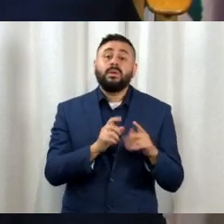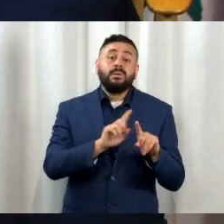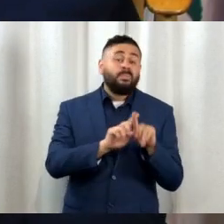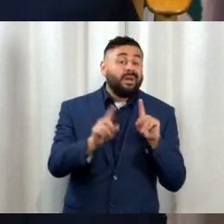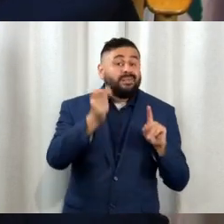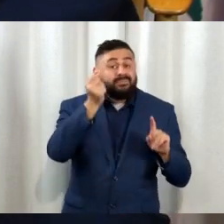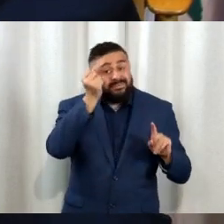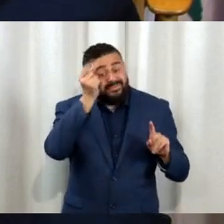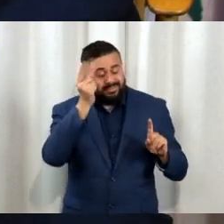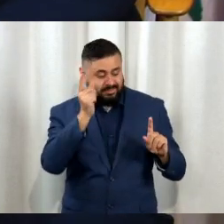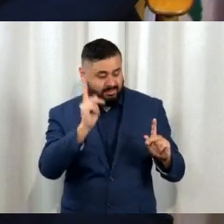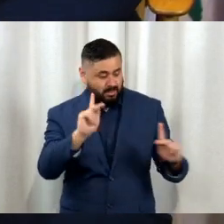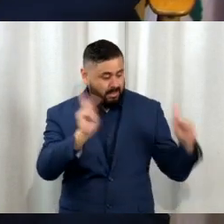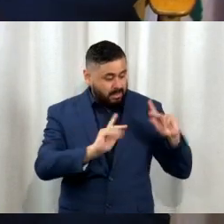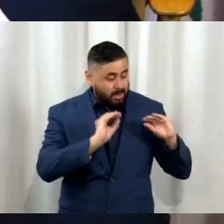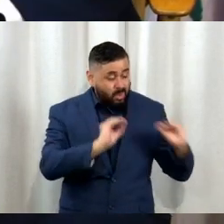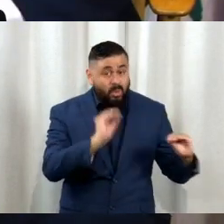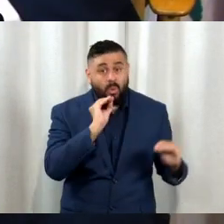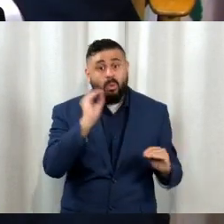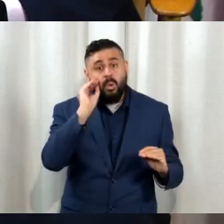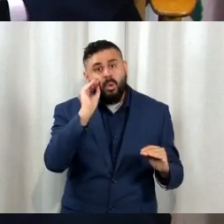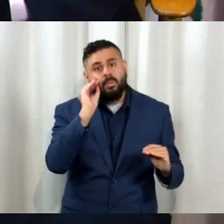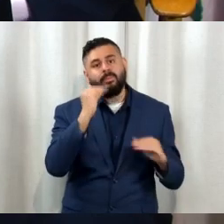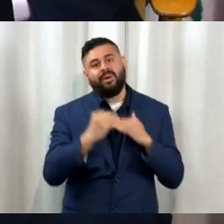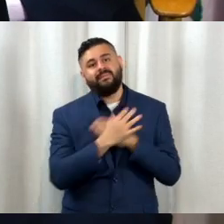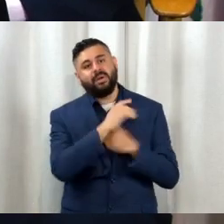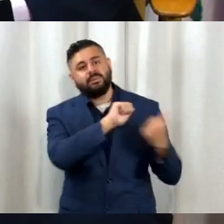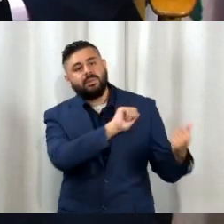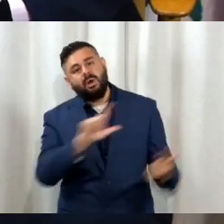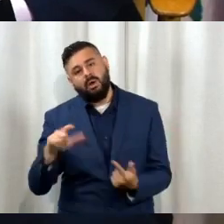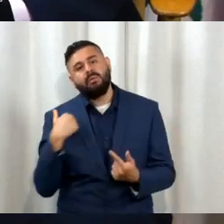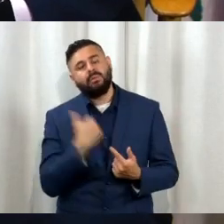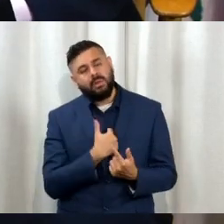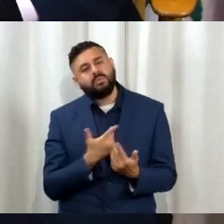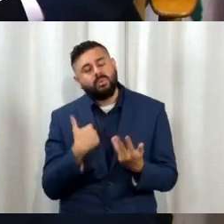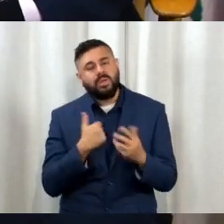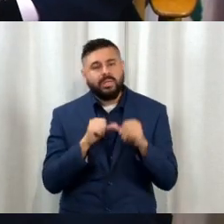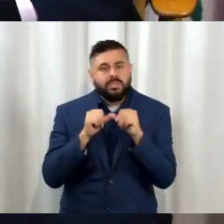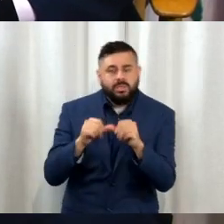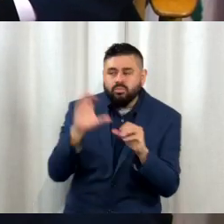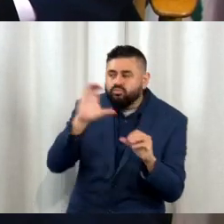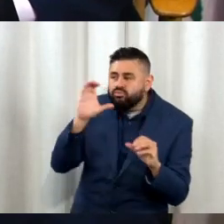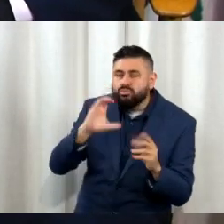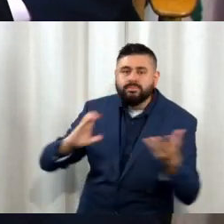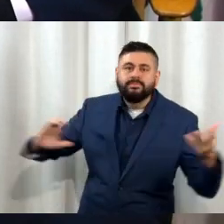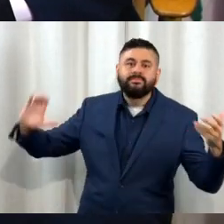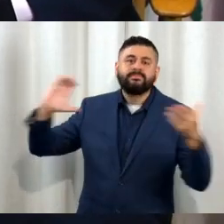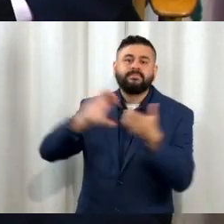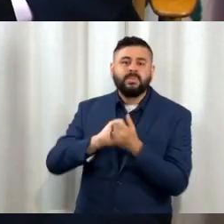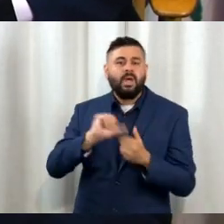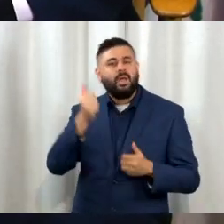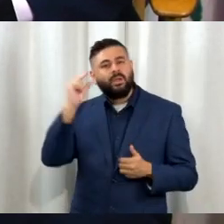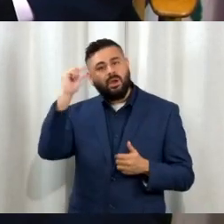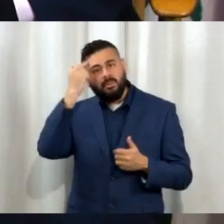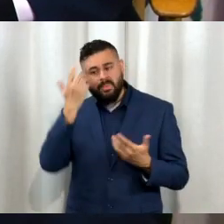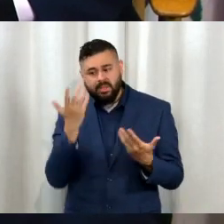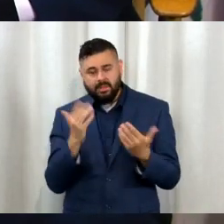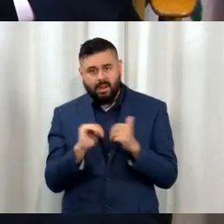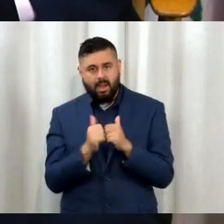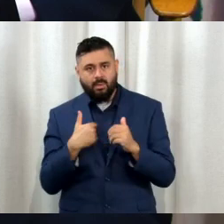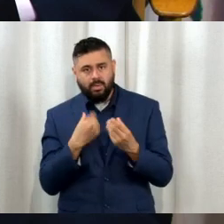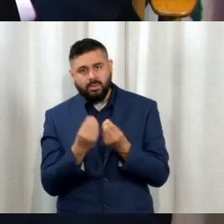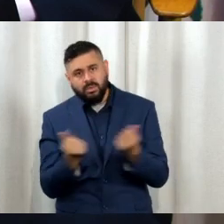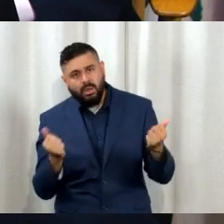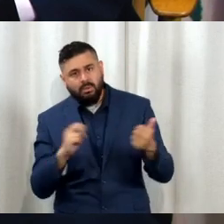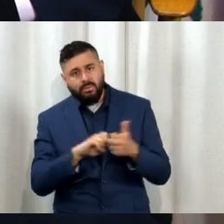us, and everyone needs to be part of the solution. We're going to be continuing our work with other local jurisdictions to figure out what we can all do on this